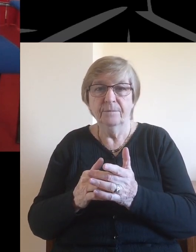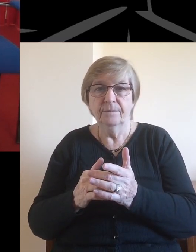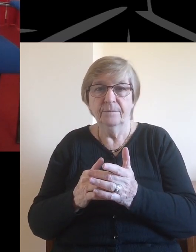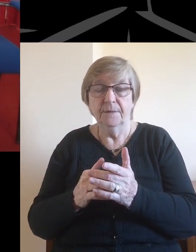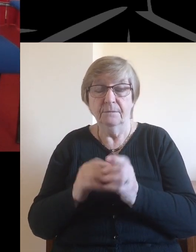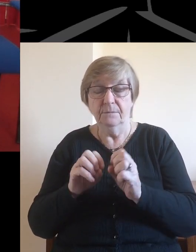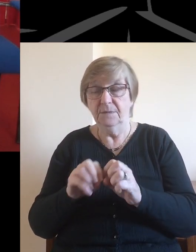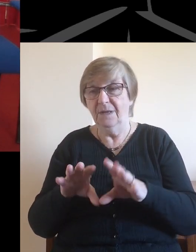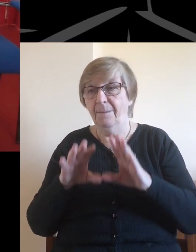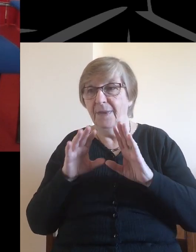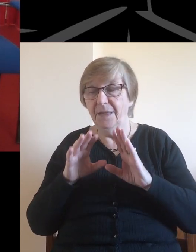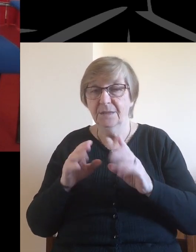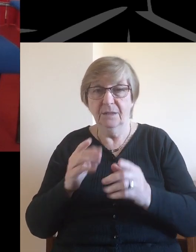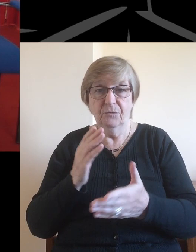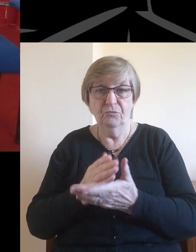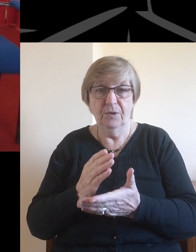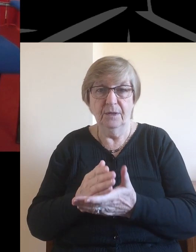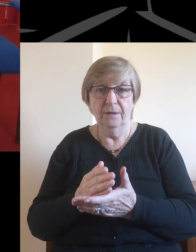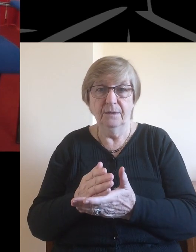It's astonishing.